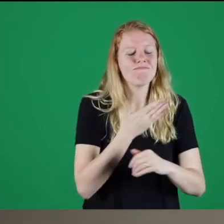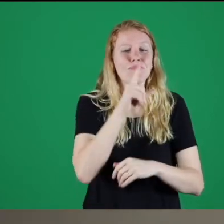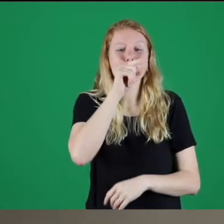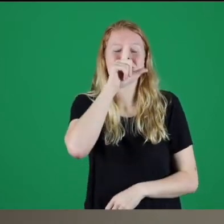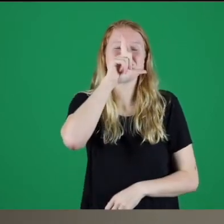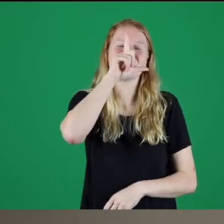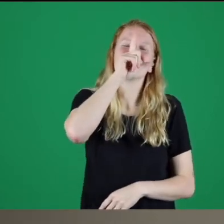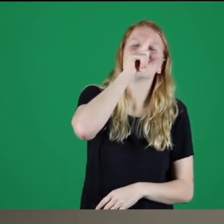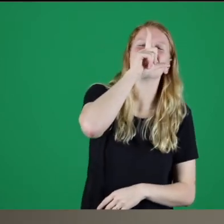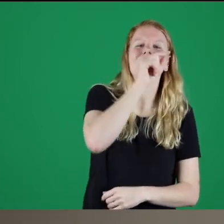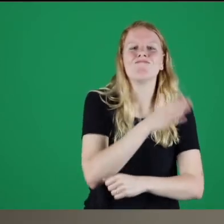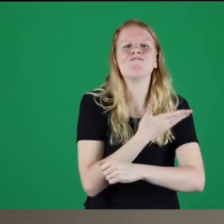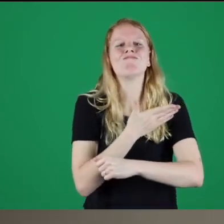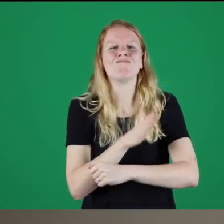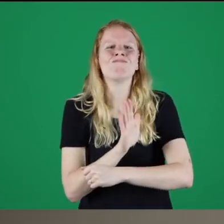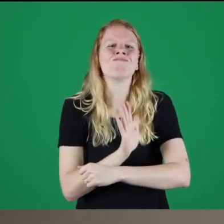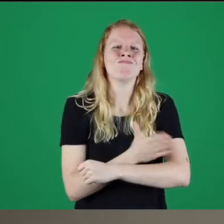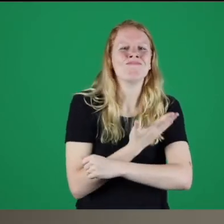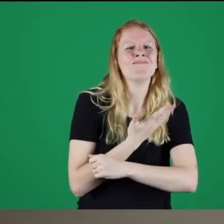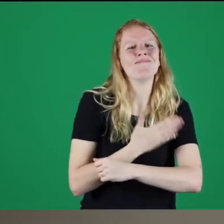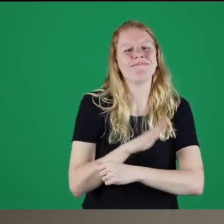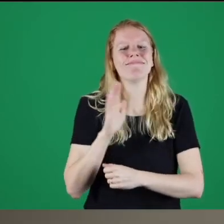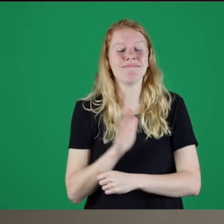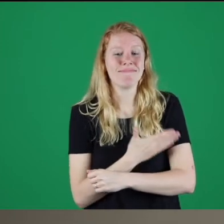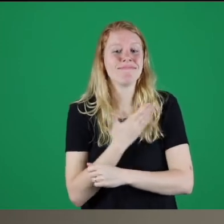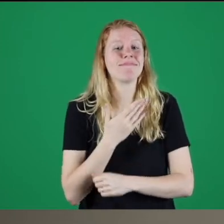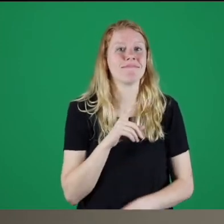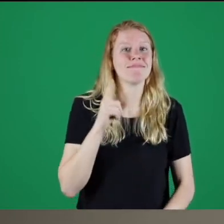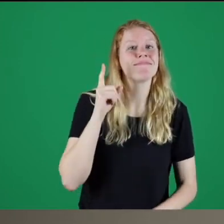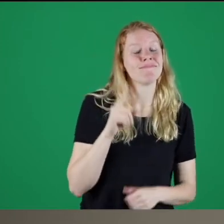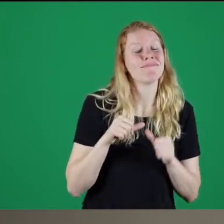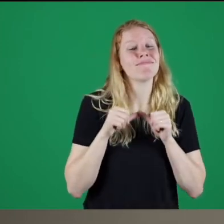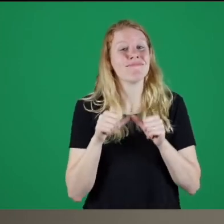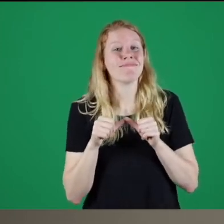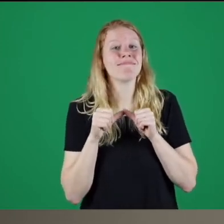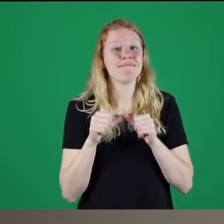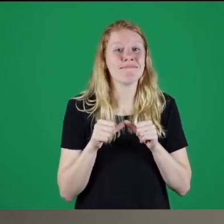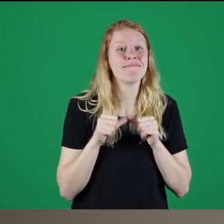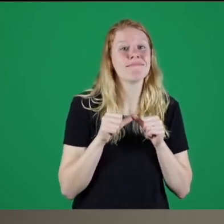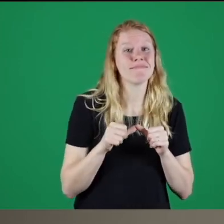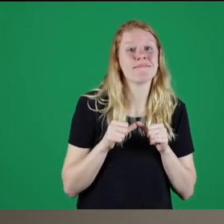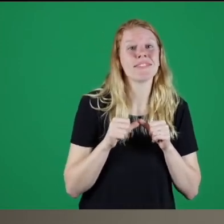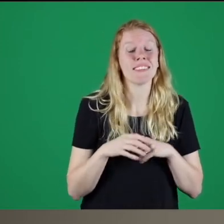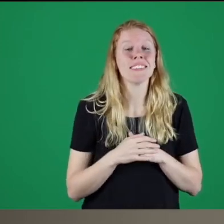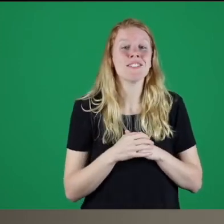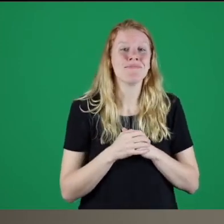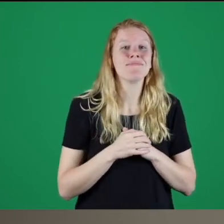Tige tige bala konen enfen kagalamanjang. Kajugun ko bala konen enfen kagalamanjang